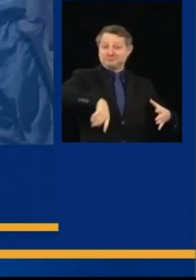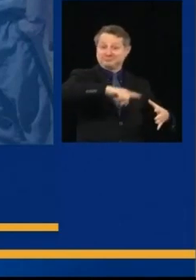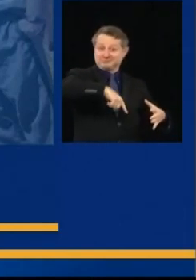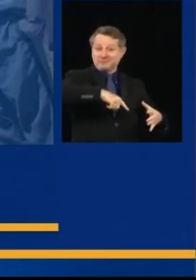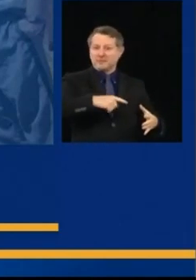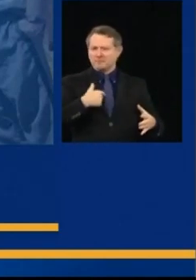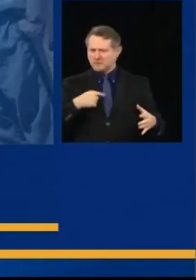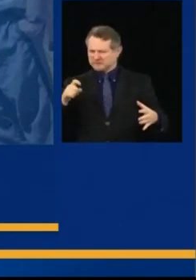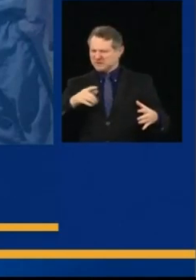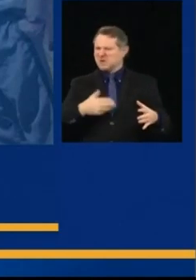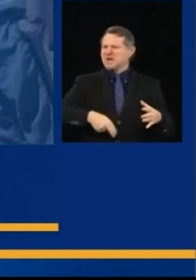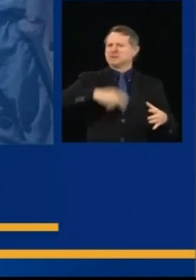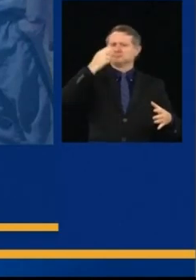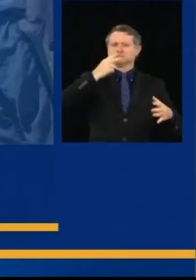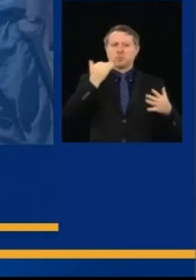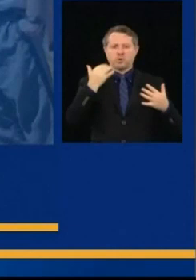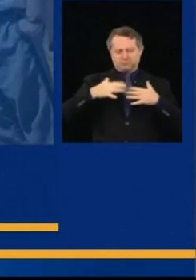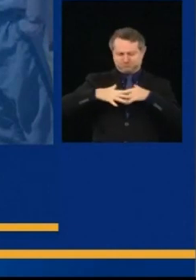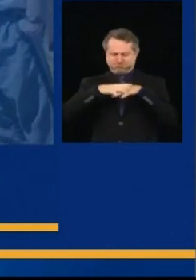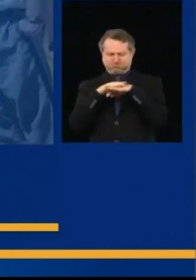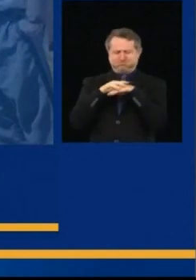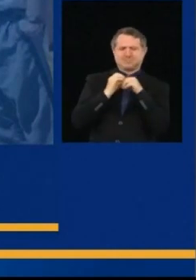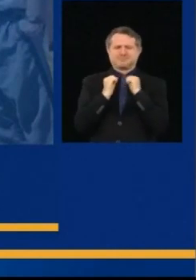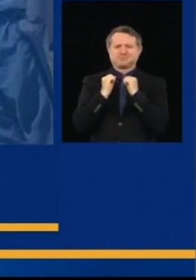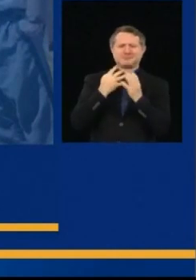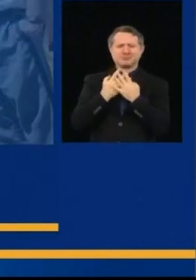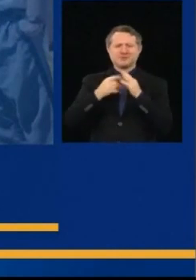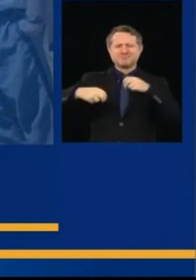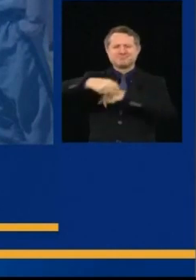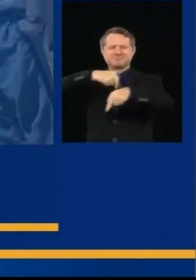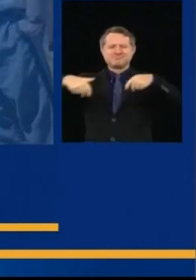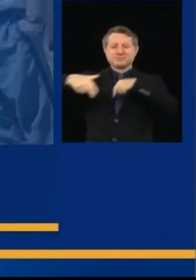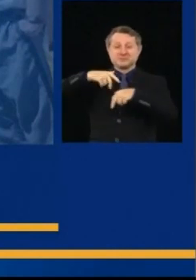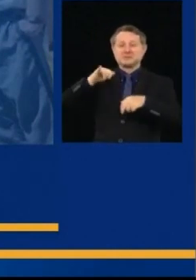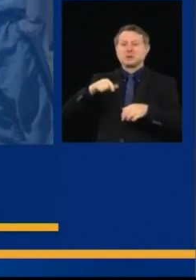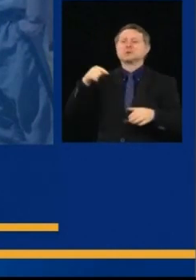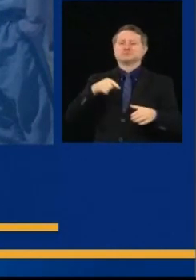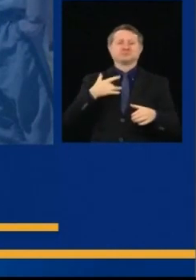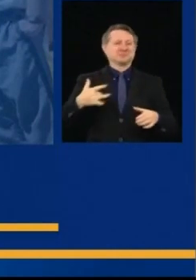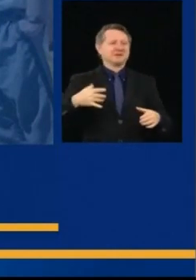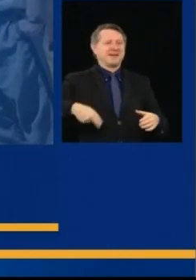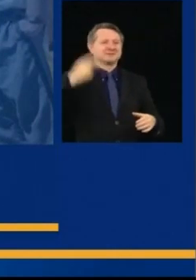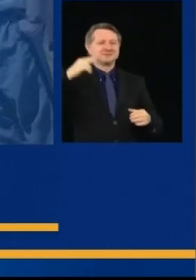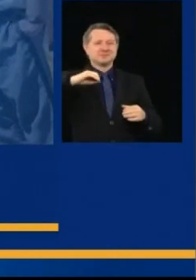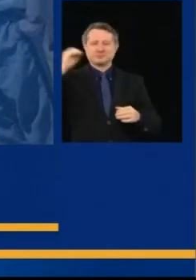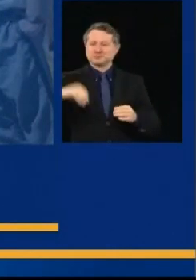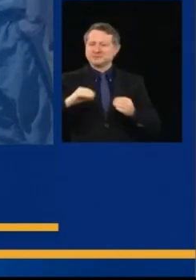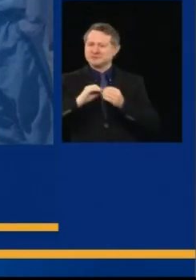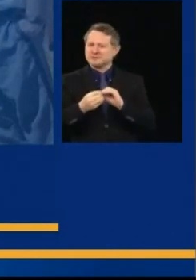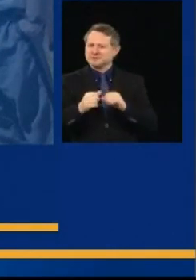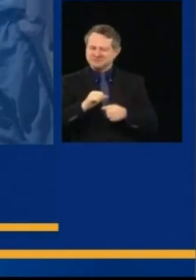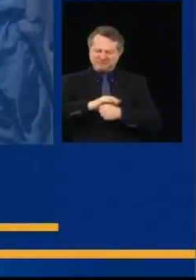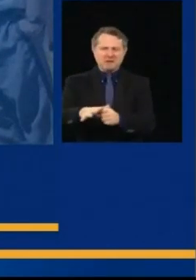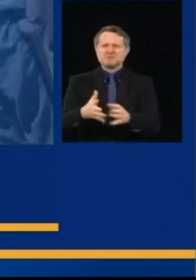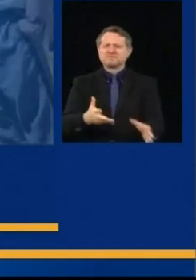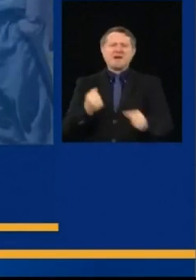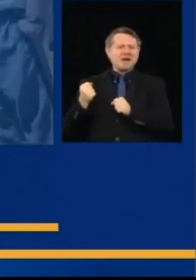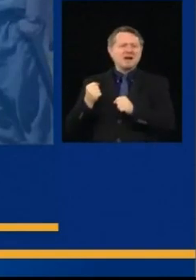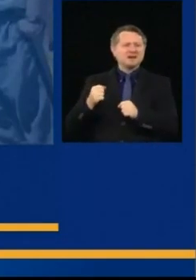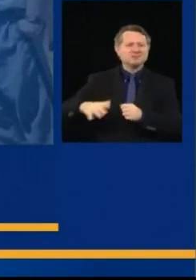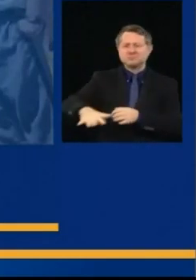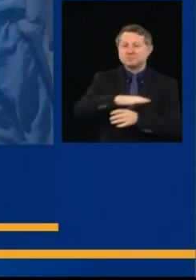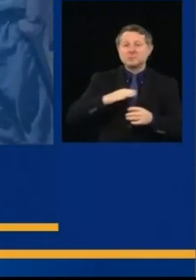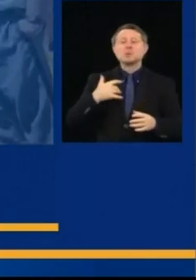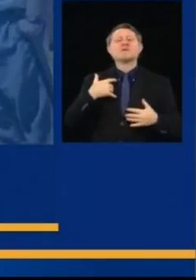congregate population. Wherever you have those gatherings, that's where we see that virus spread. So we did a test